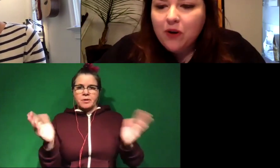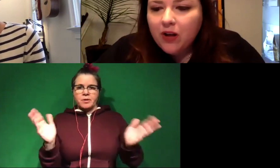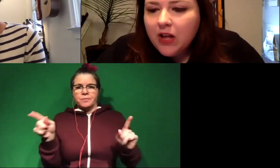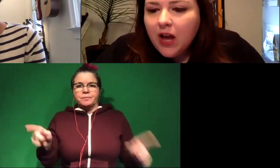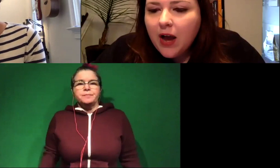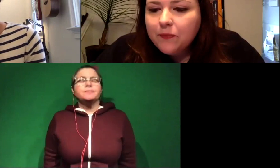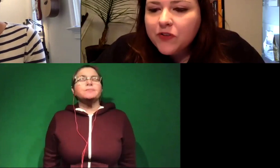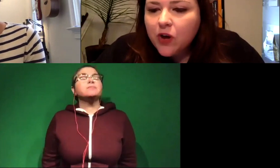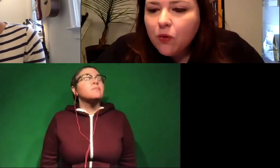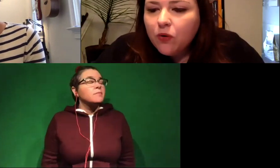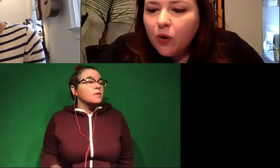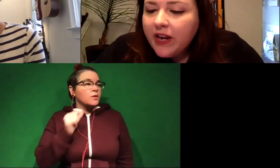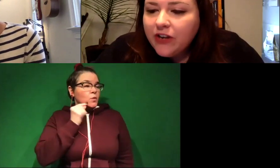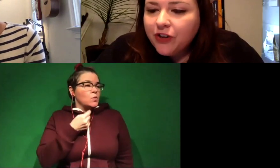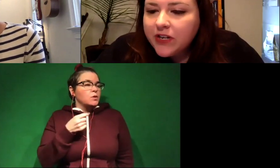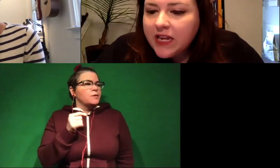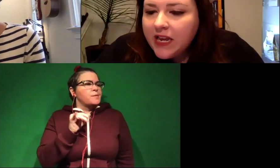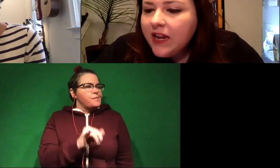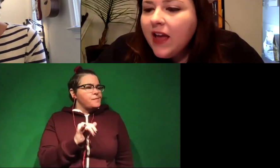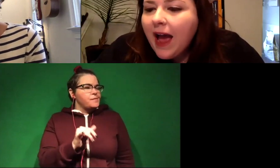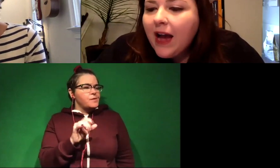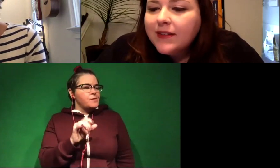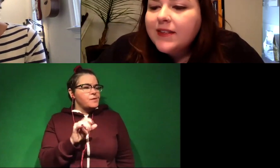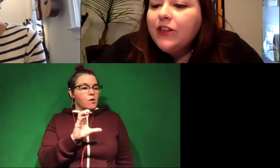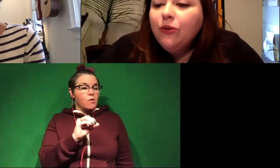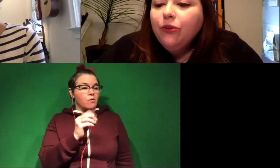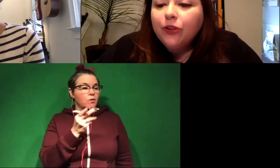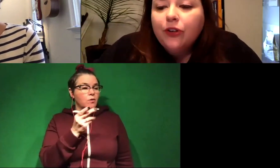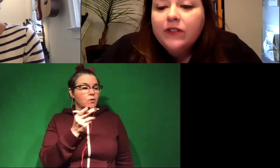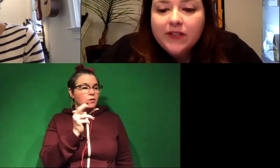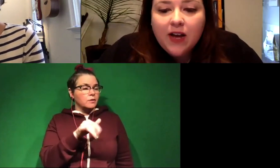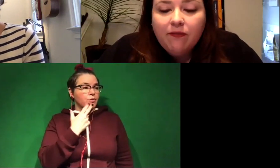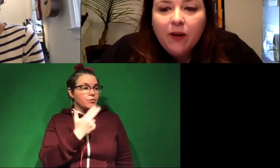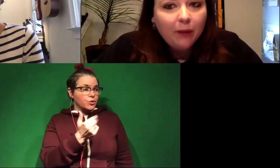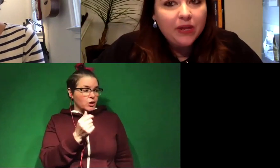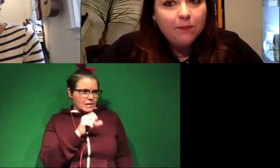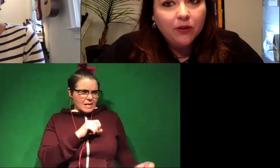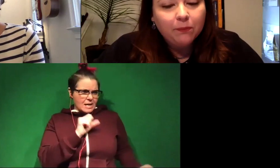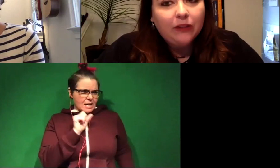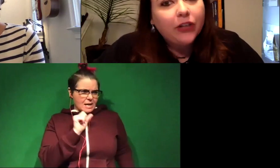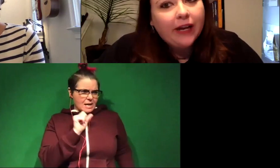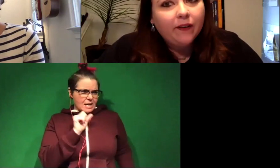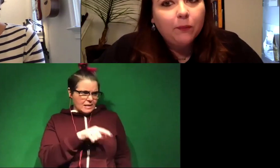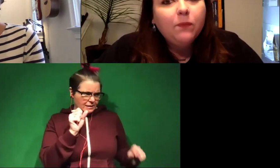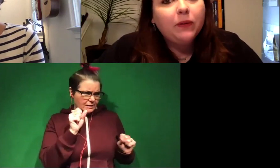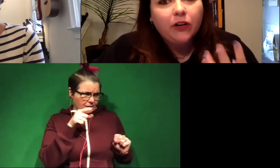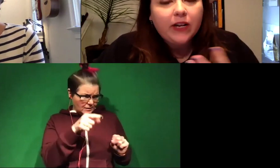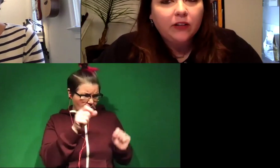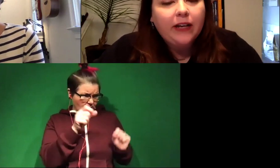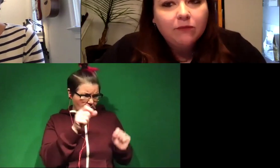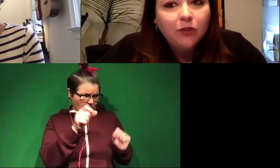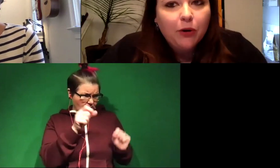Very cool. So Courtney, age 13, asks, can you learn stuff about people by looking at their poop